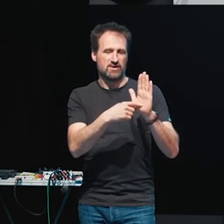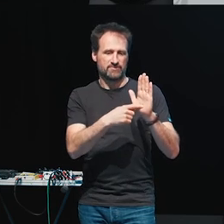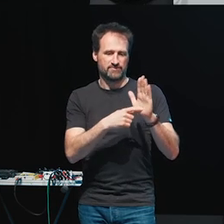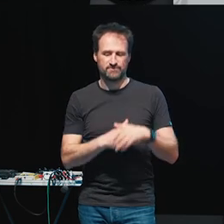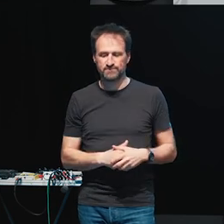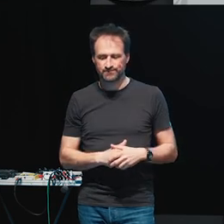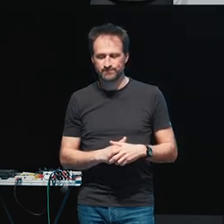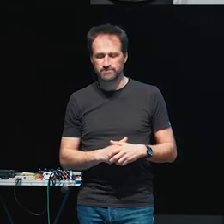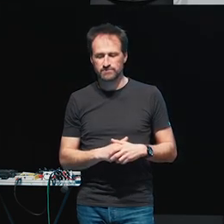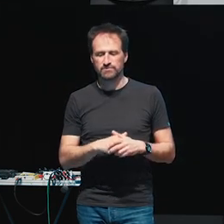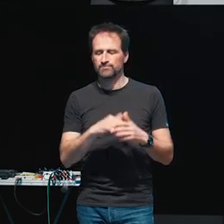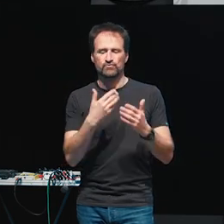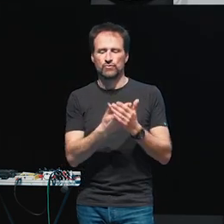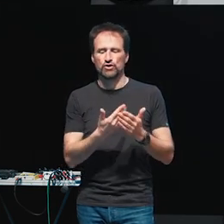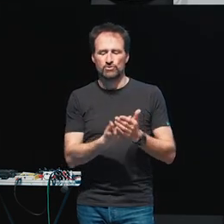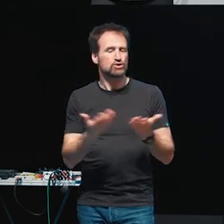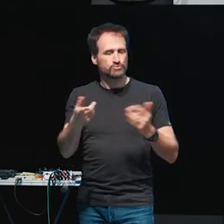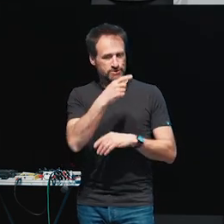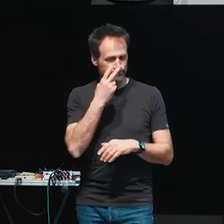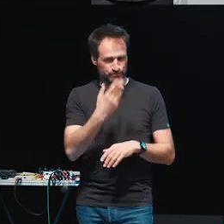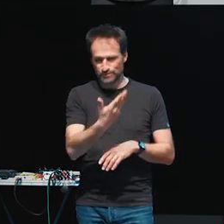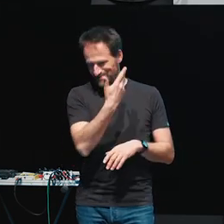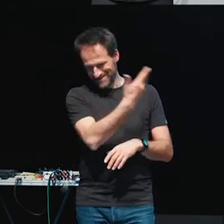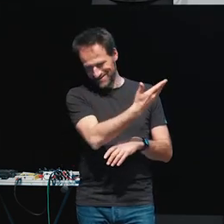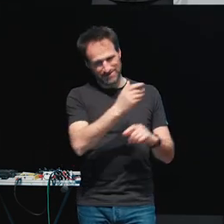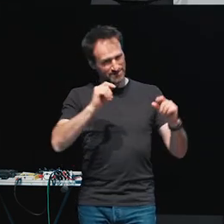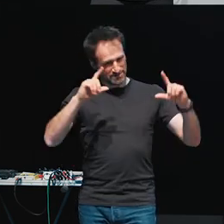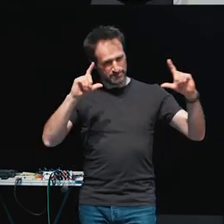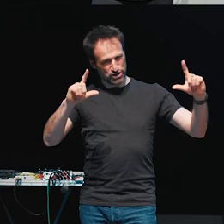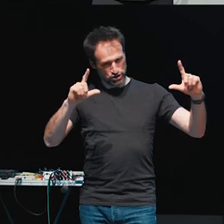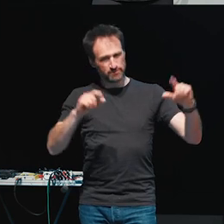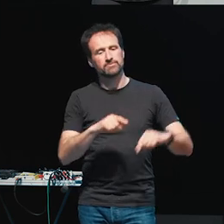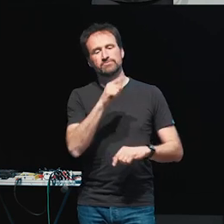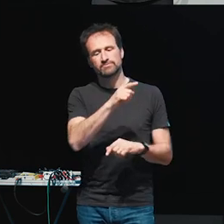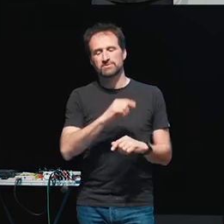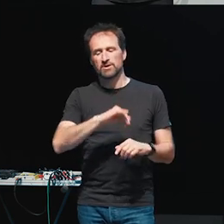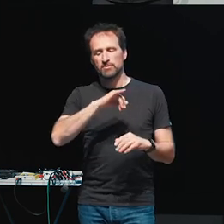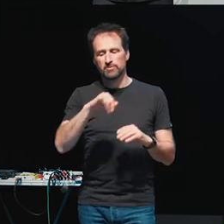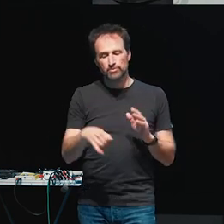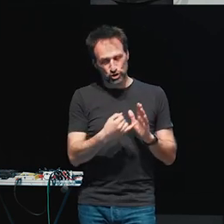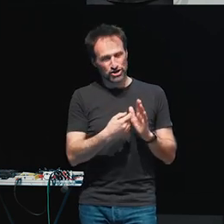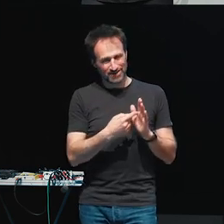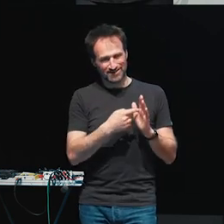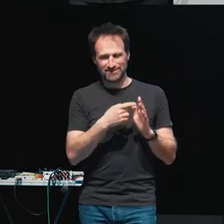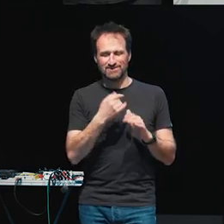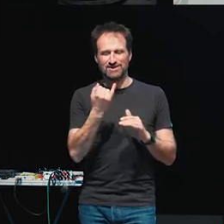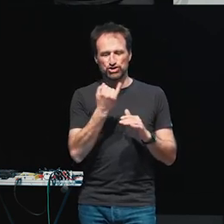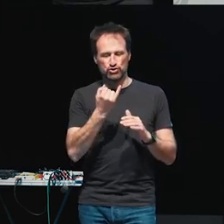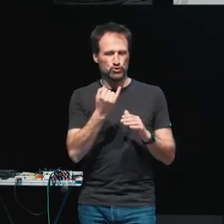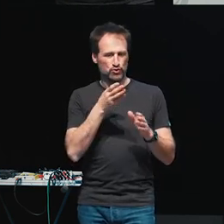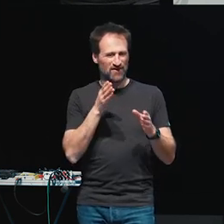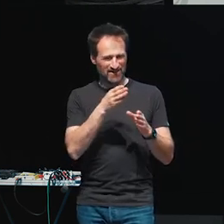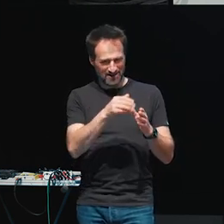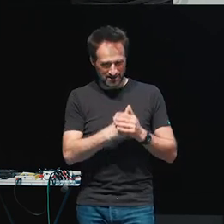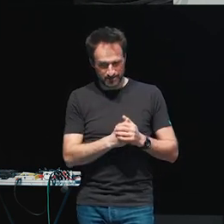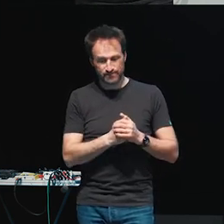So let's, for example, take a look at this screen. This is Project Issue Navigator, and let's try to imagine